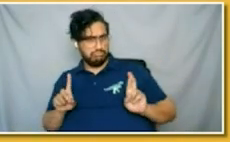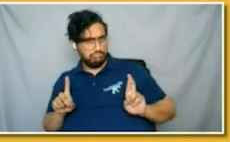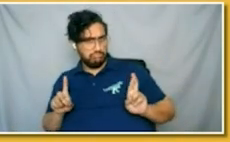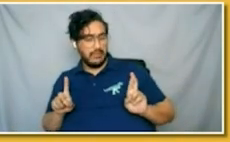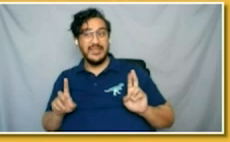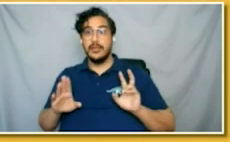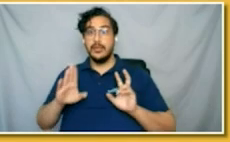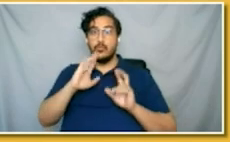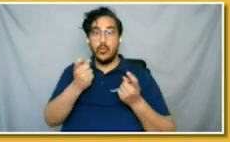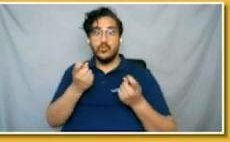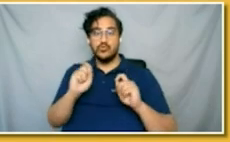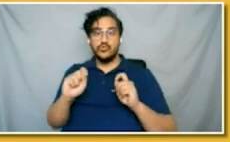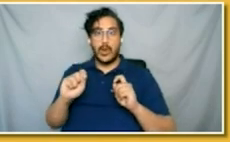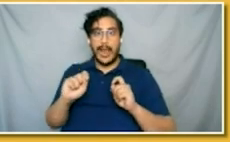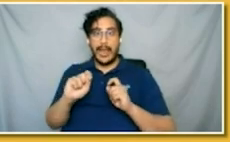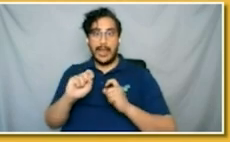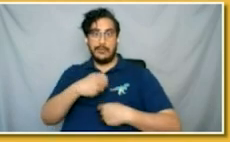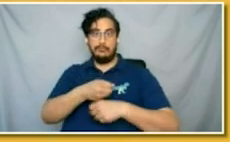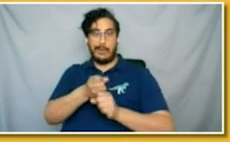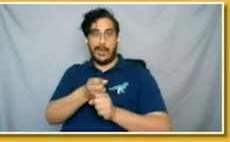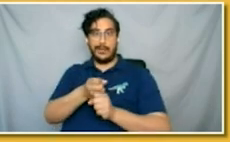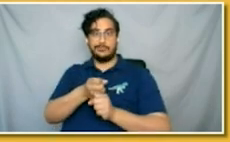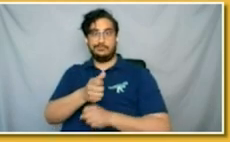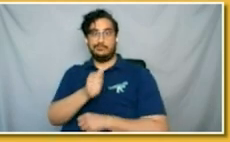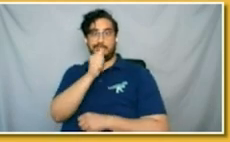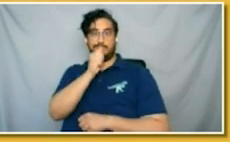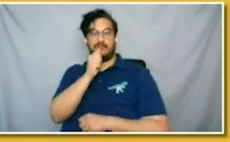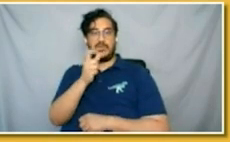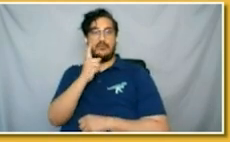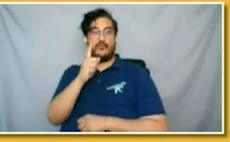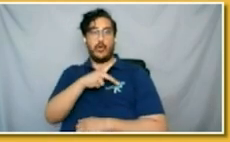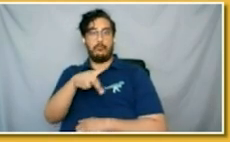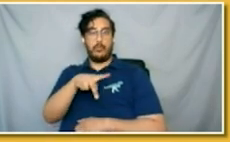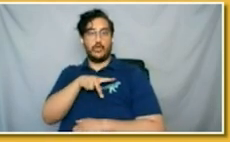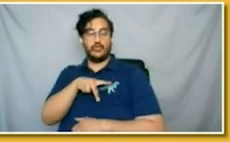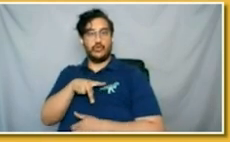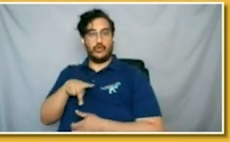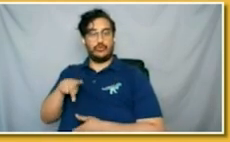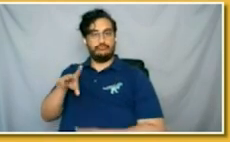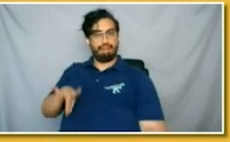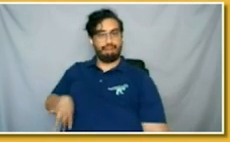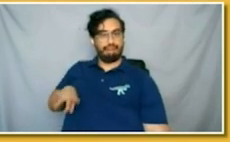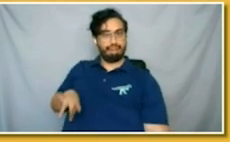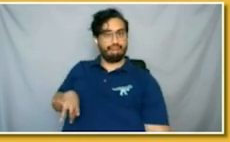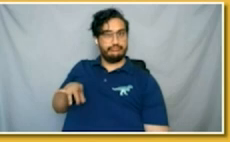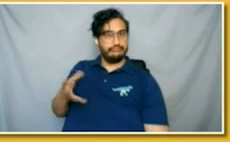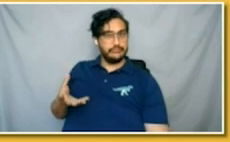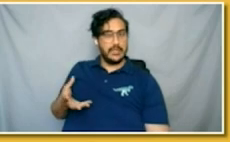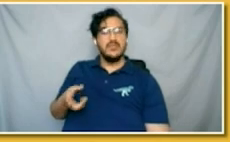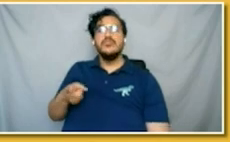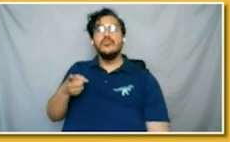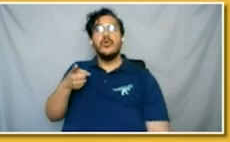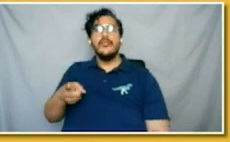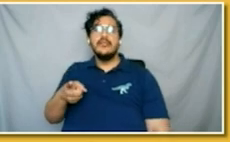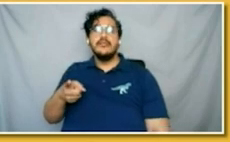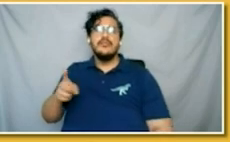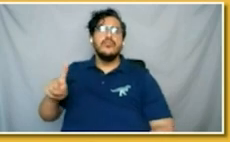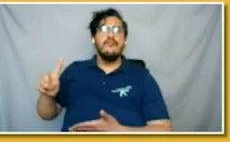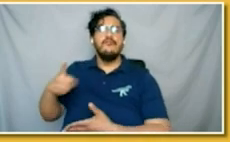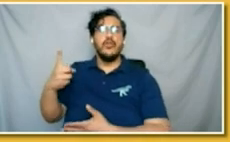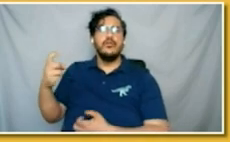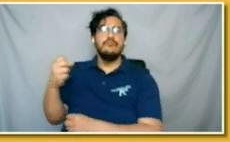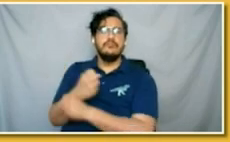profit and personal gain. So the next clip we are going to watch covers the first strike by postal workers during the Nixon administration